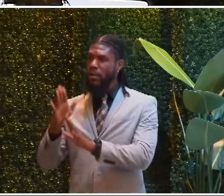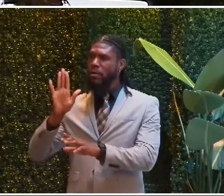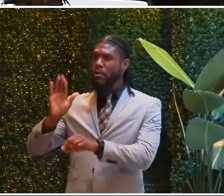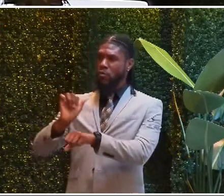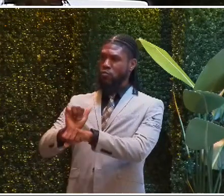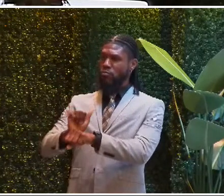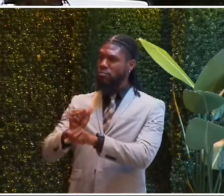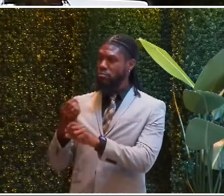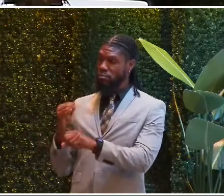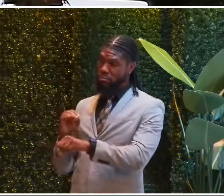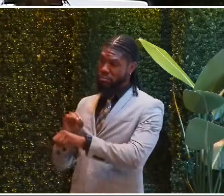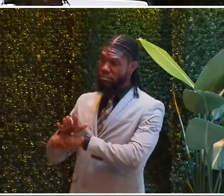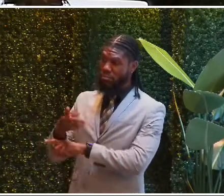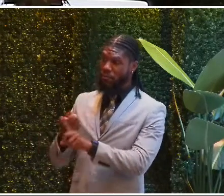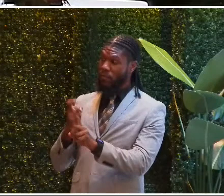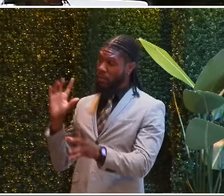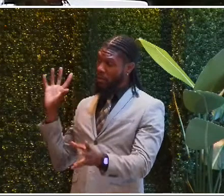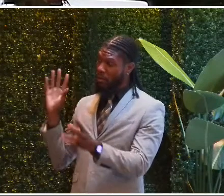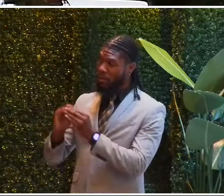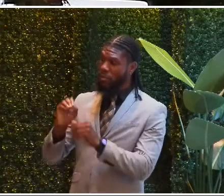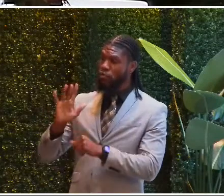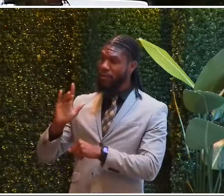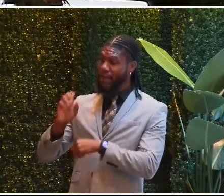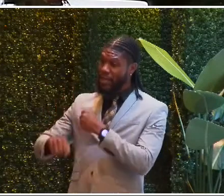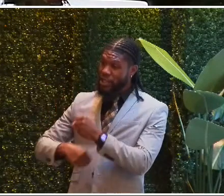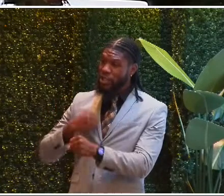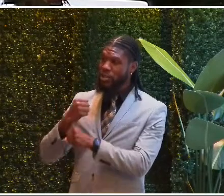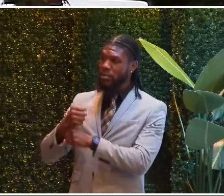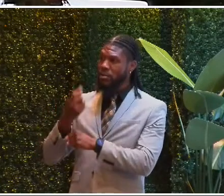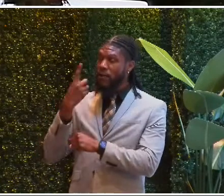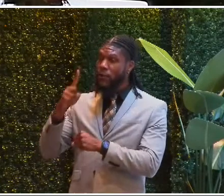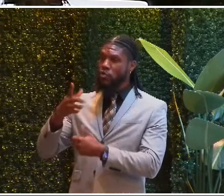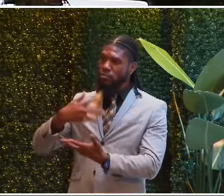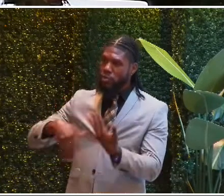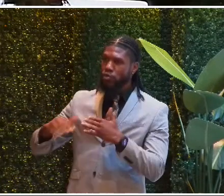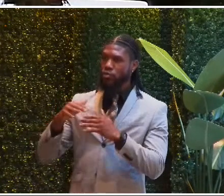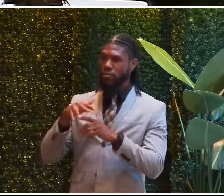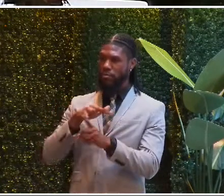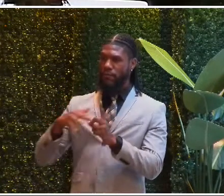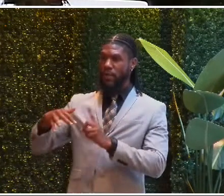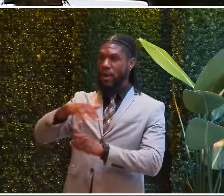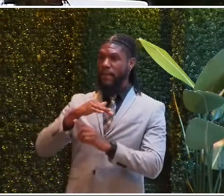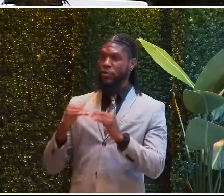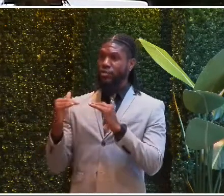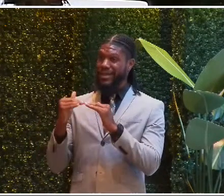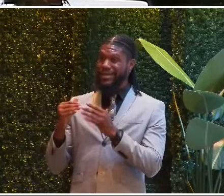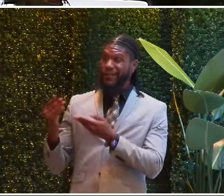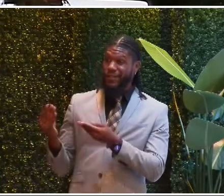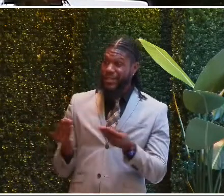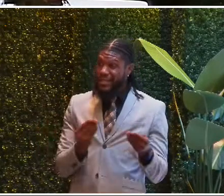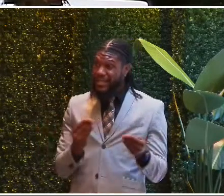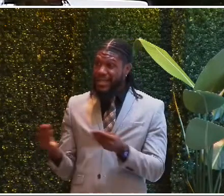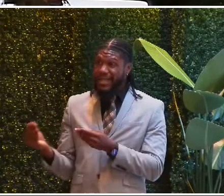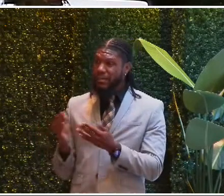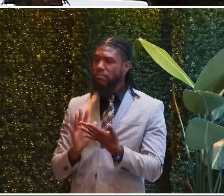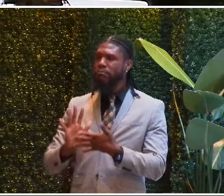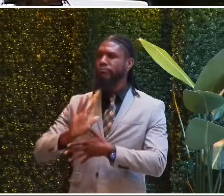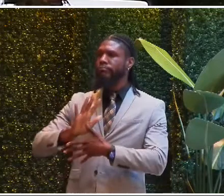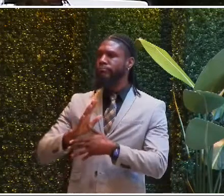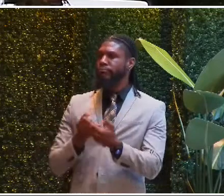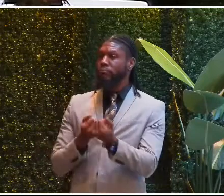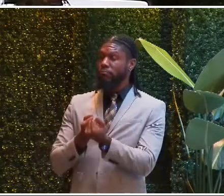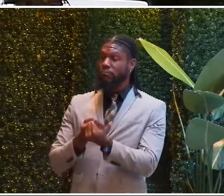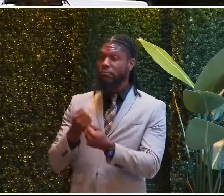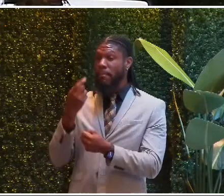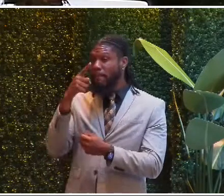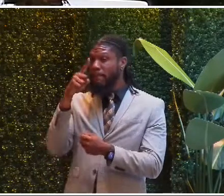by 25 years of social and environmental justice facilitation, primarily supporting Black